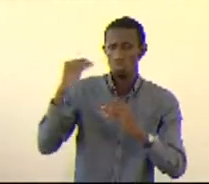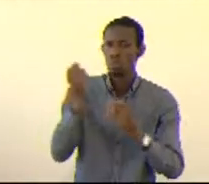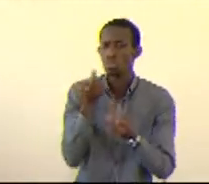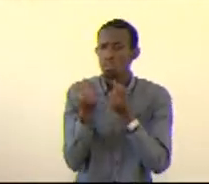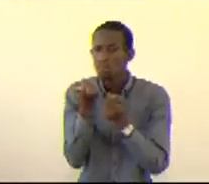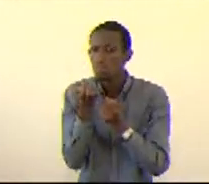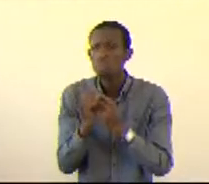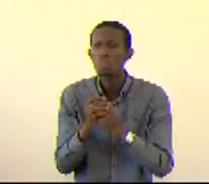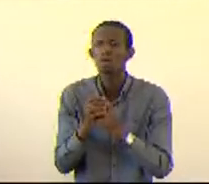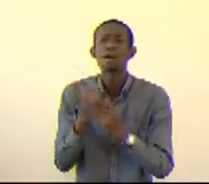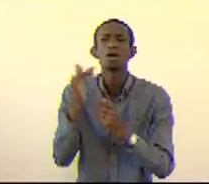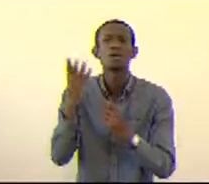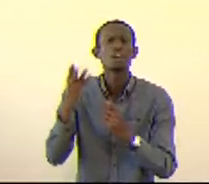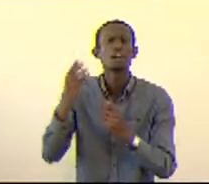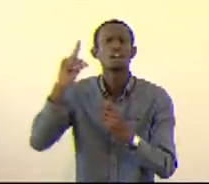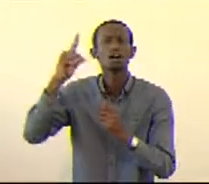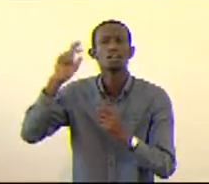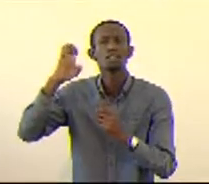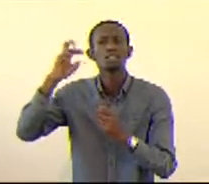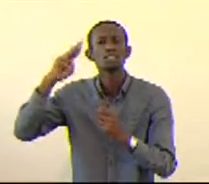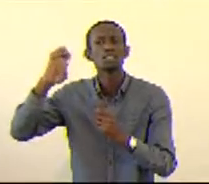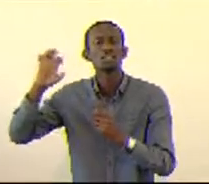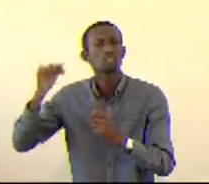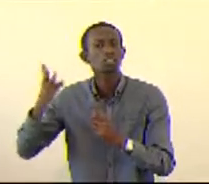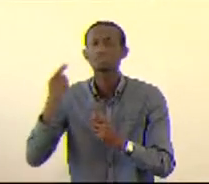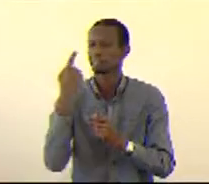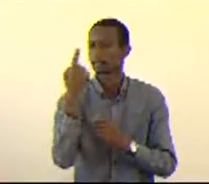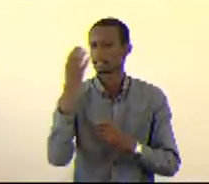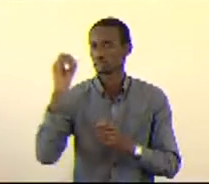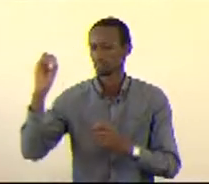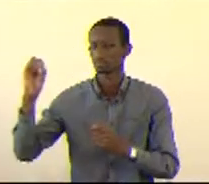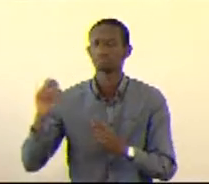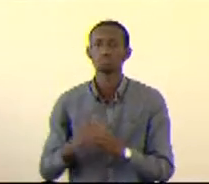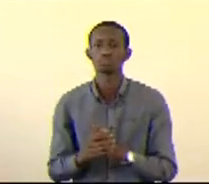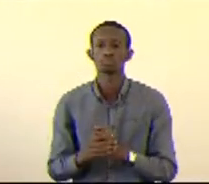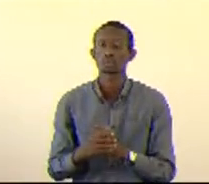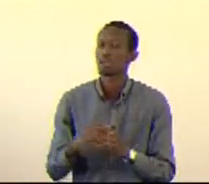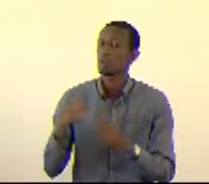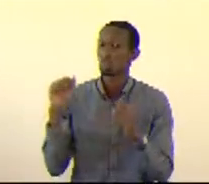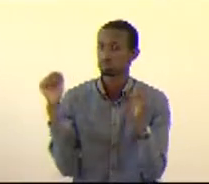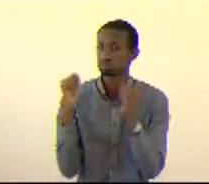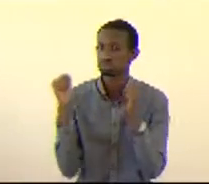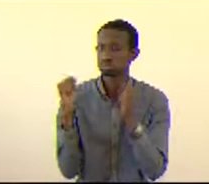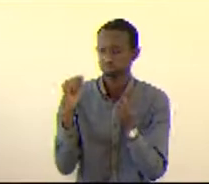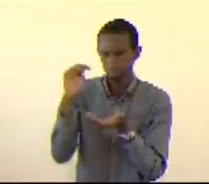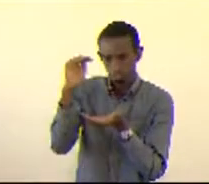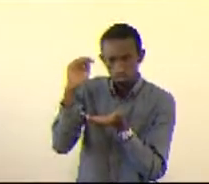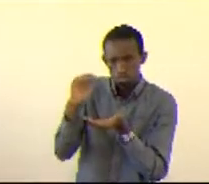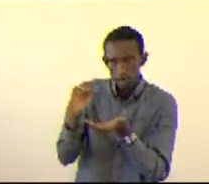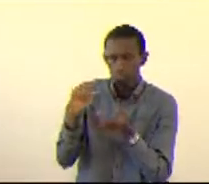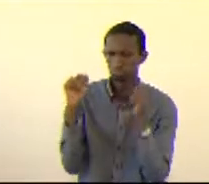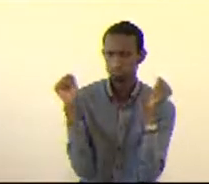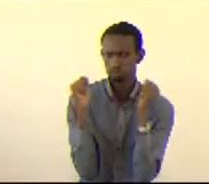beginning with water at negative 20 degrees Celsius. I do not know whether you are able to